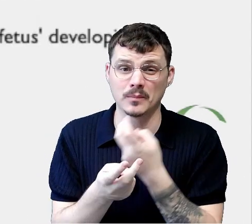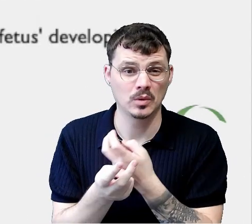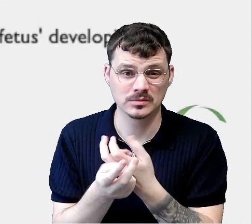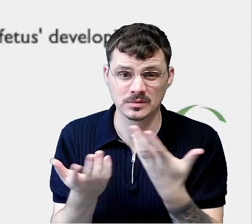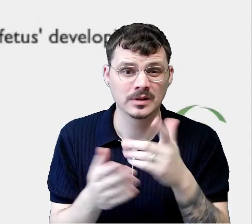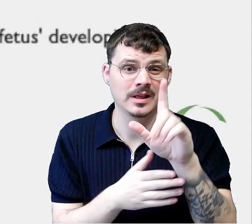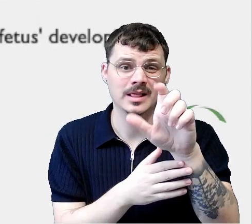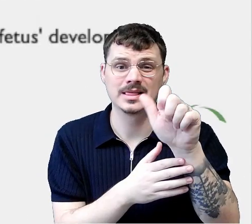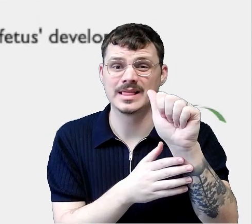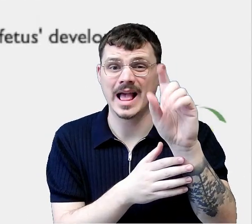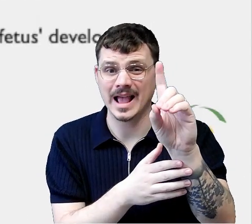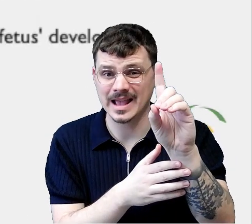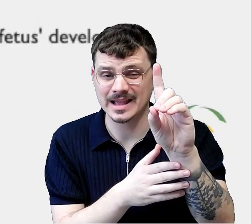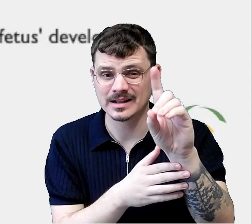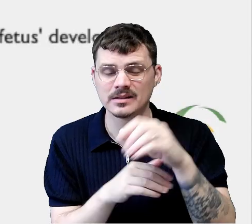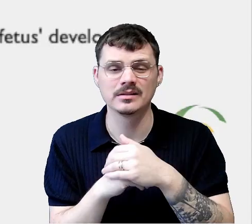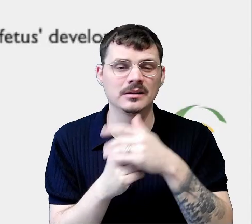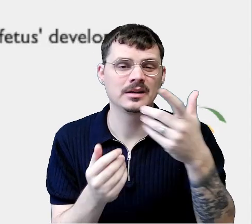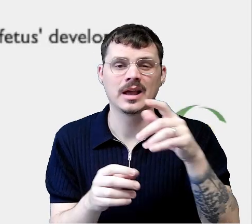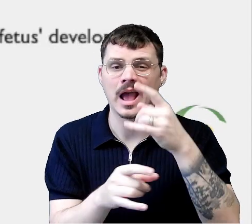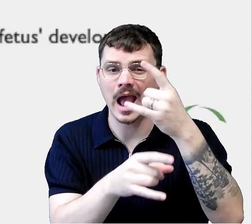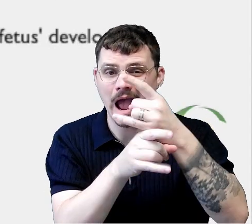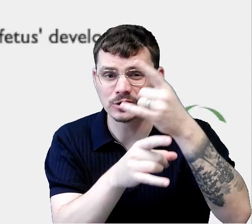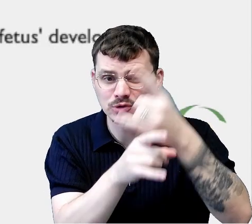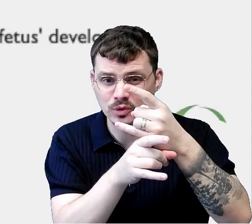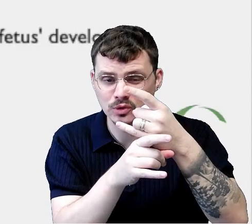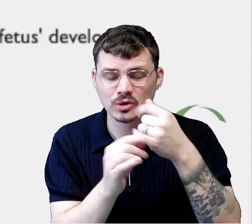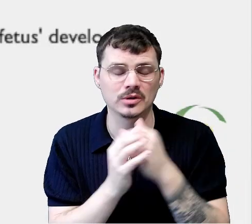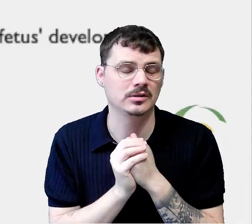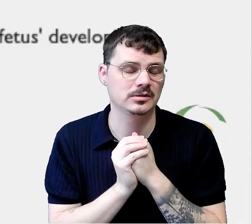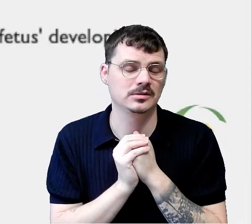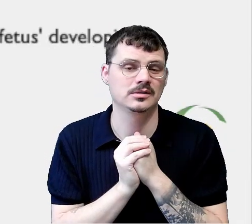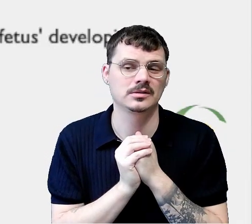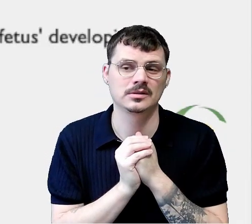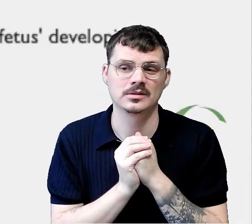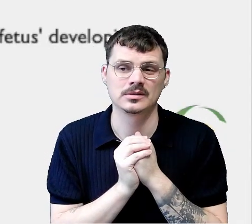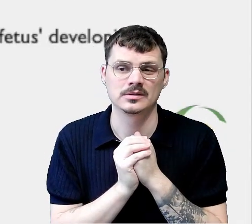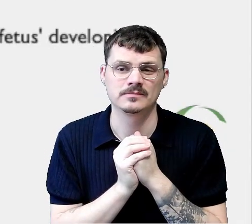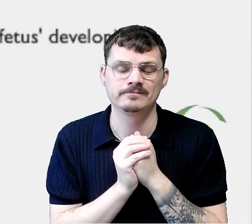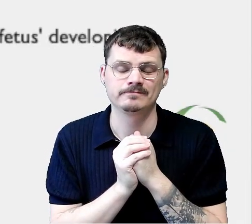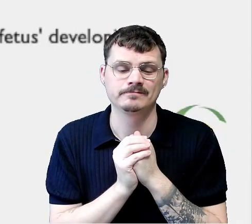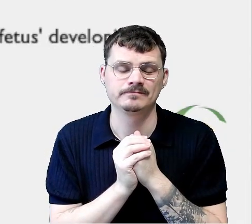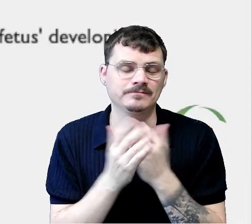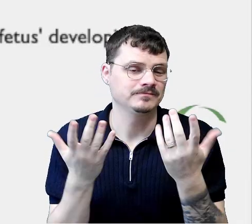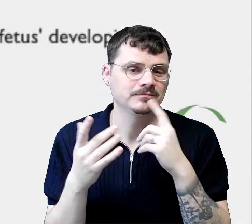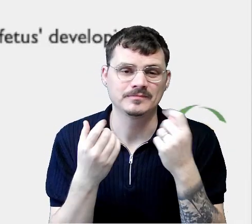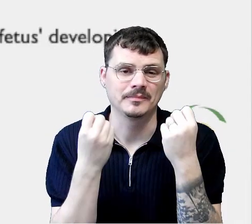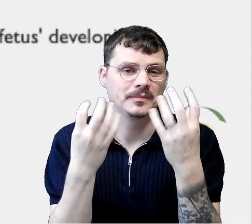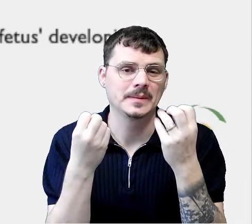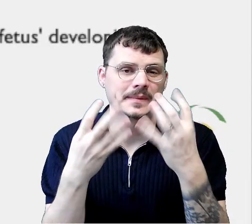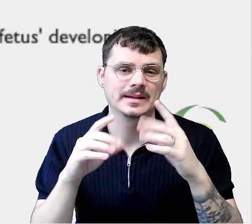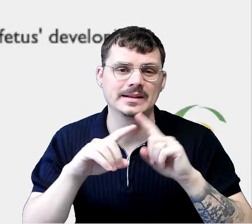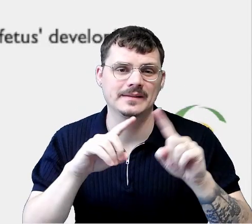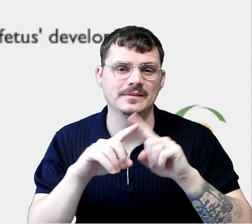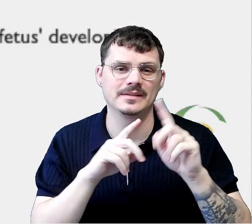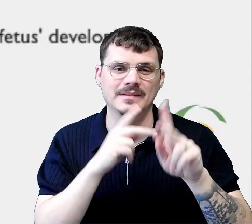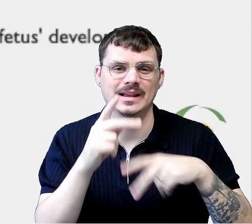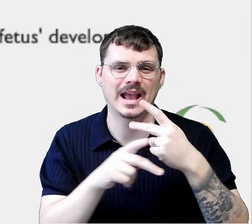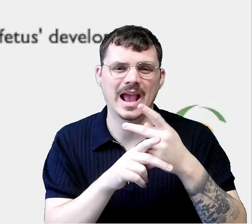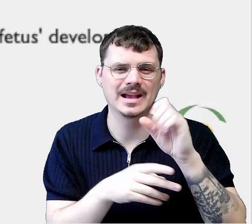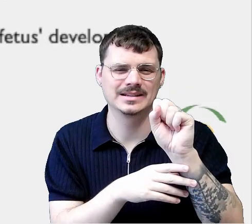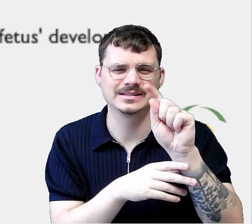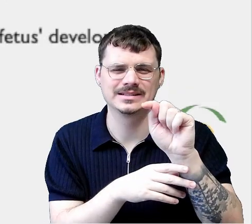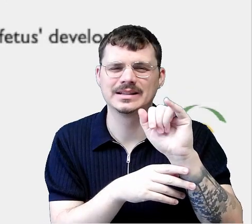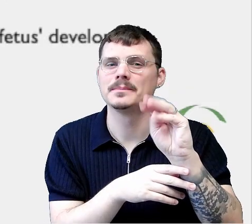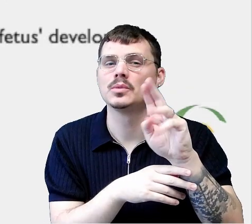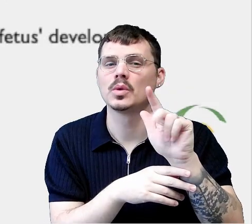from lead intoxication, alcohol intoxication. and many, many different types of